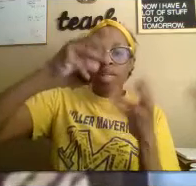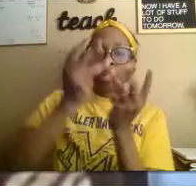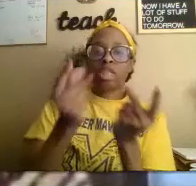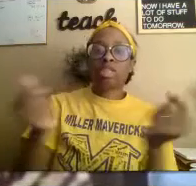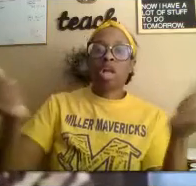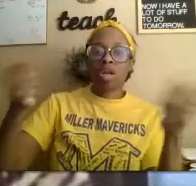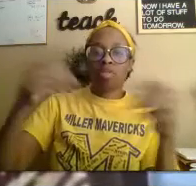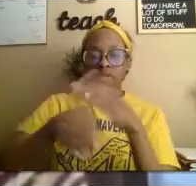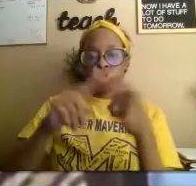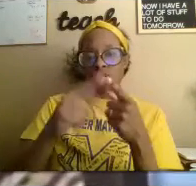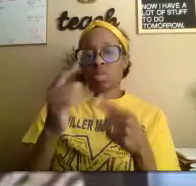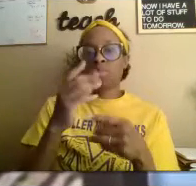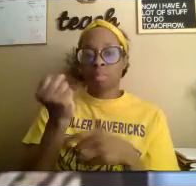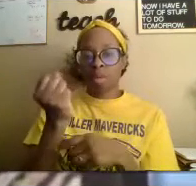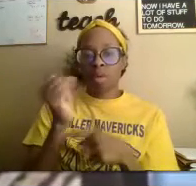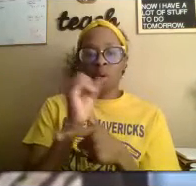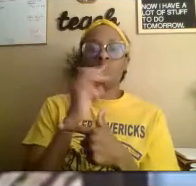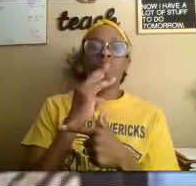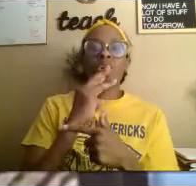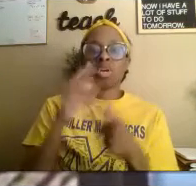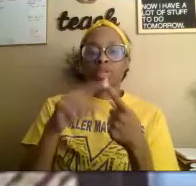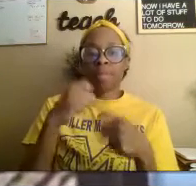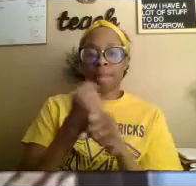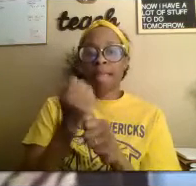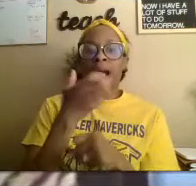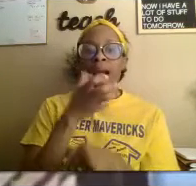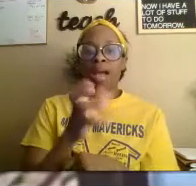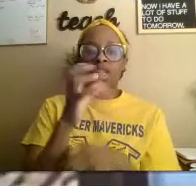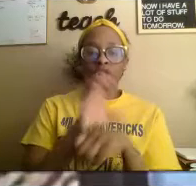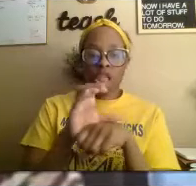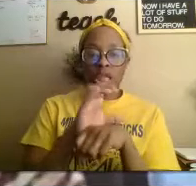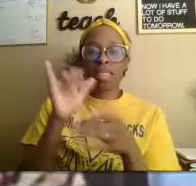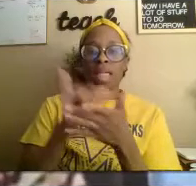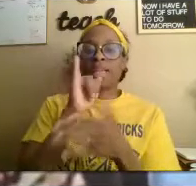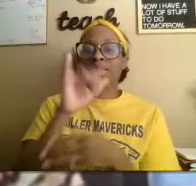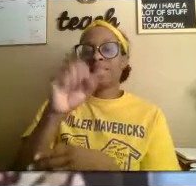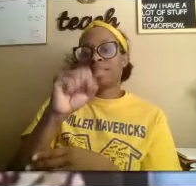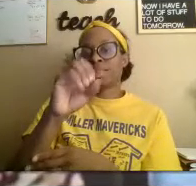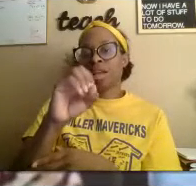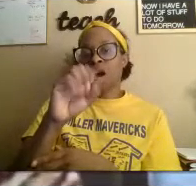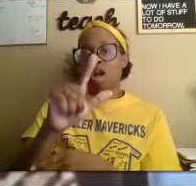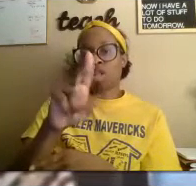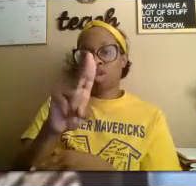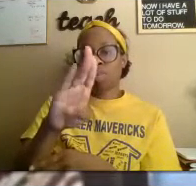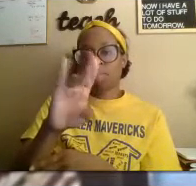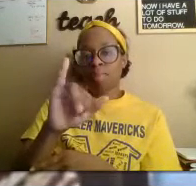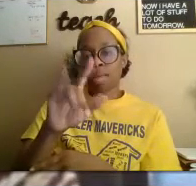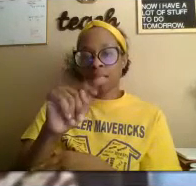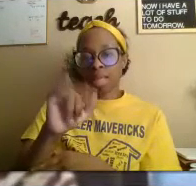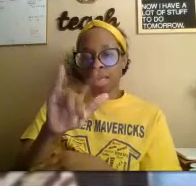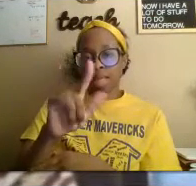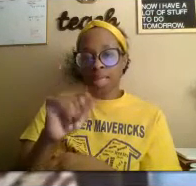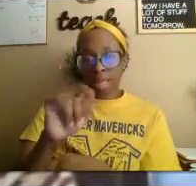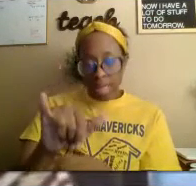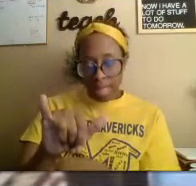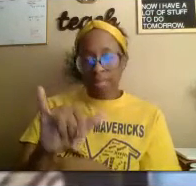milk or water to make hot chocolate. That is solubility. Same thing when you put sugar in iced tea or